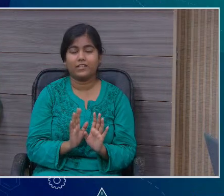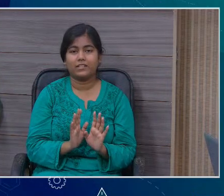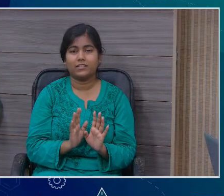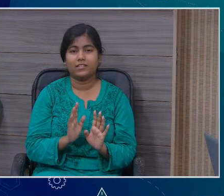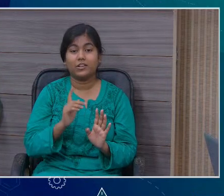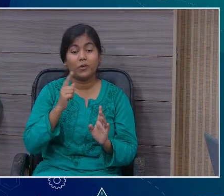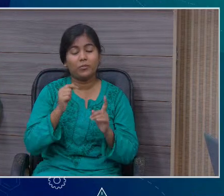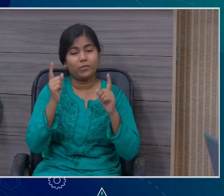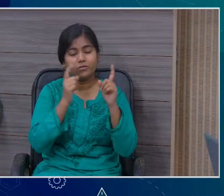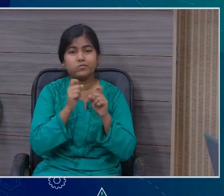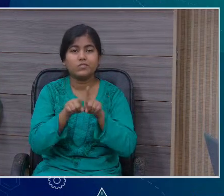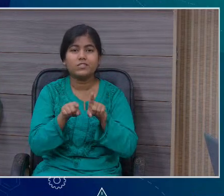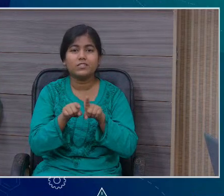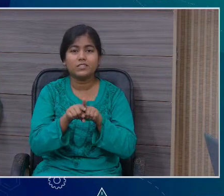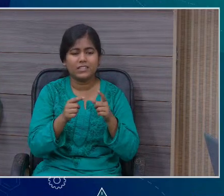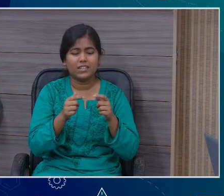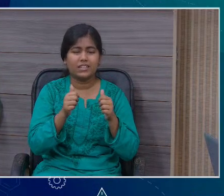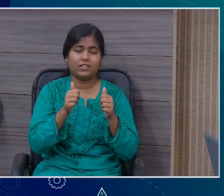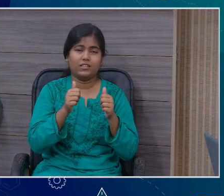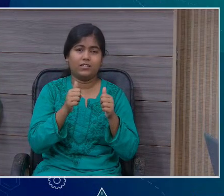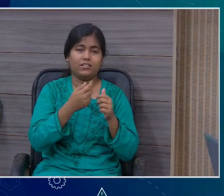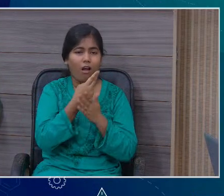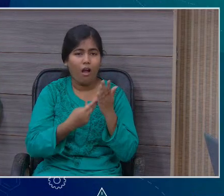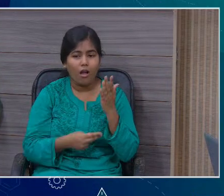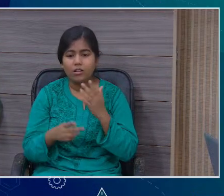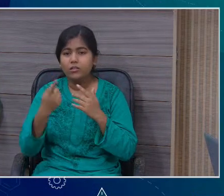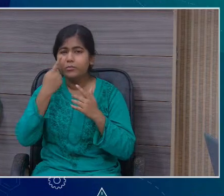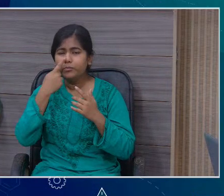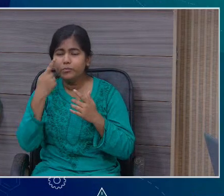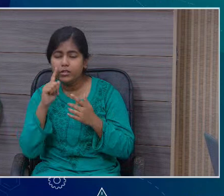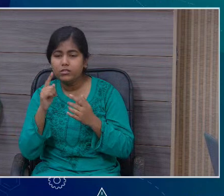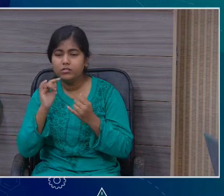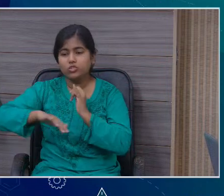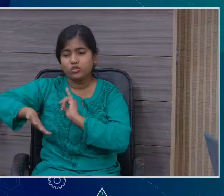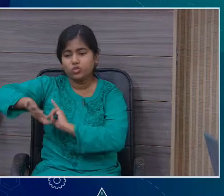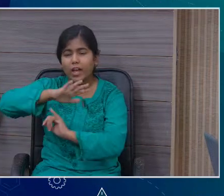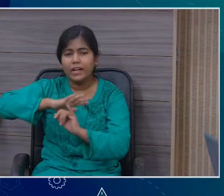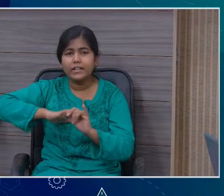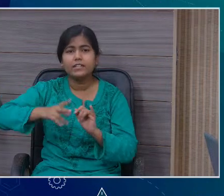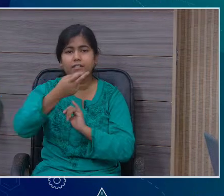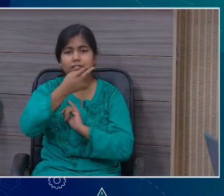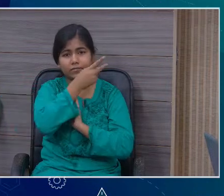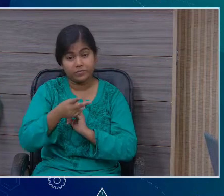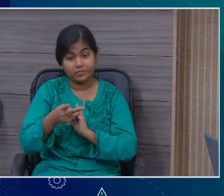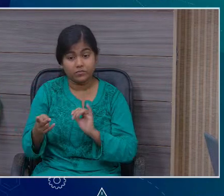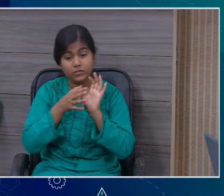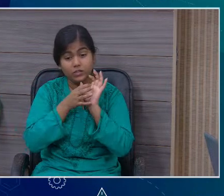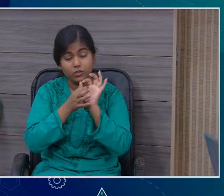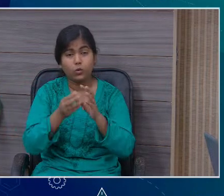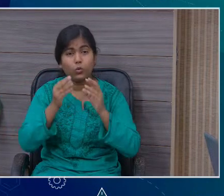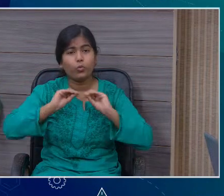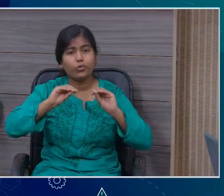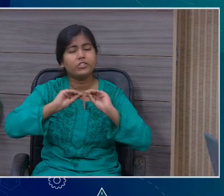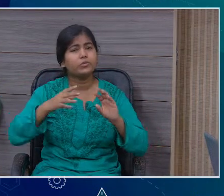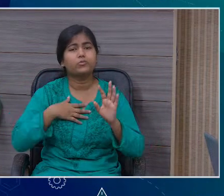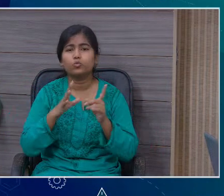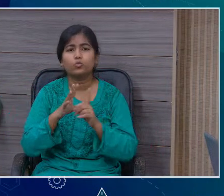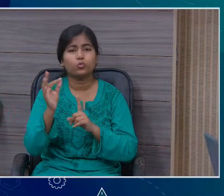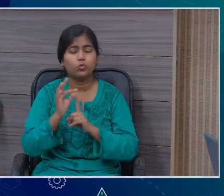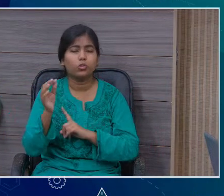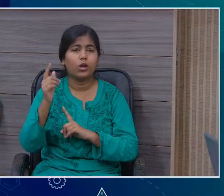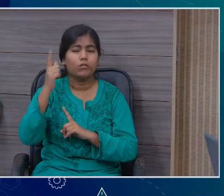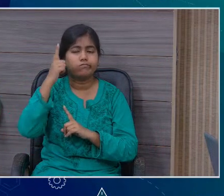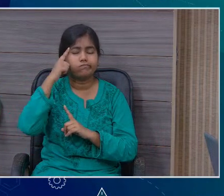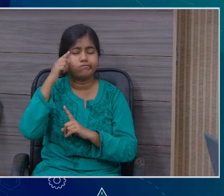many things, such as our society, parents and everything else. So in order to teach them these things, we need to keep in mind